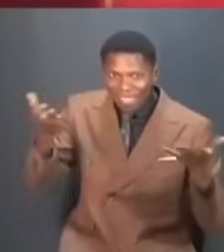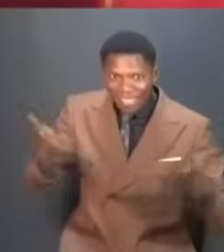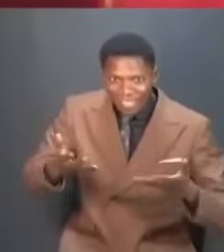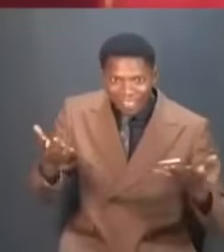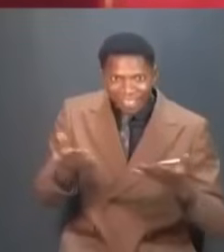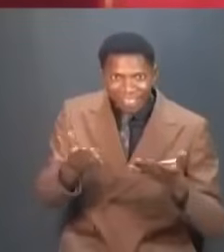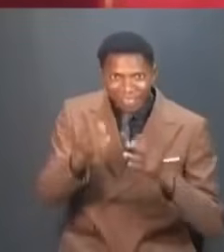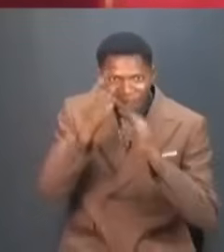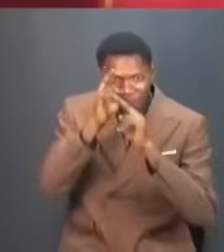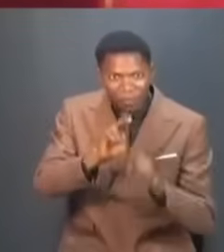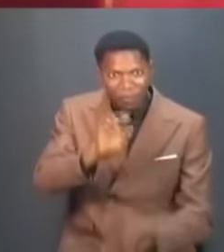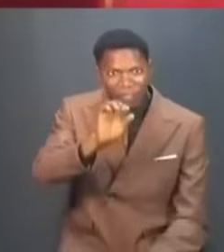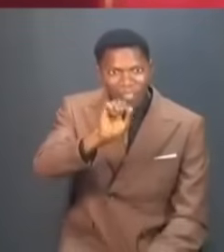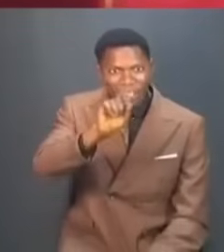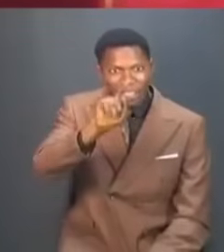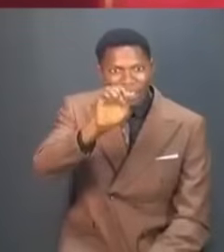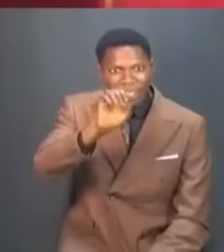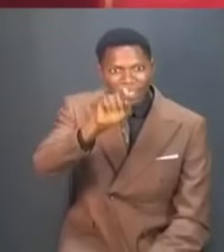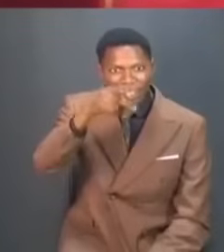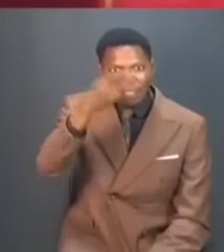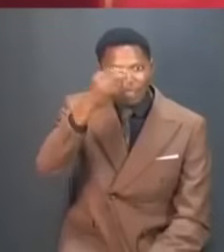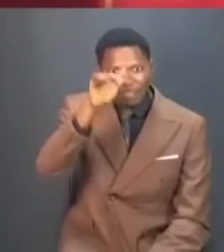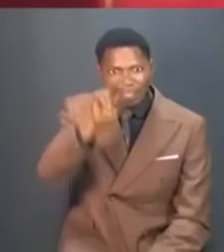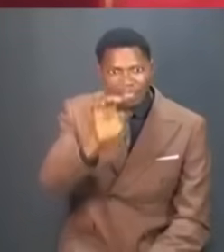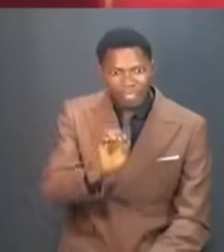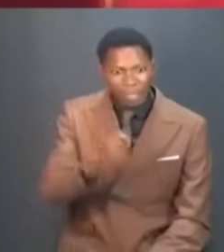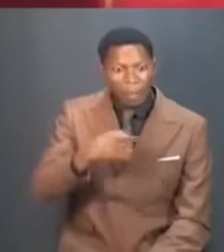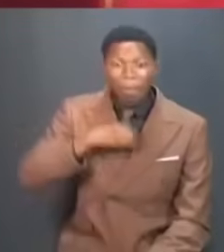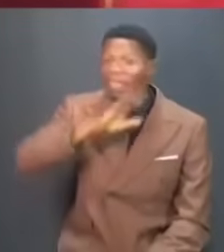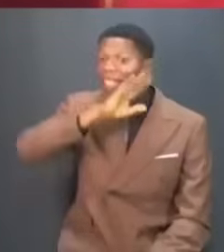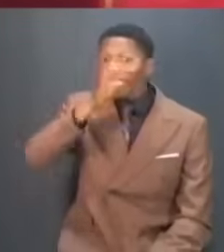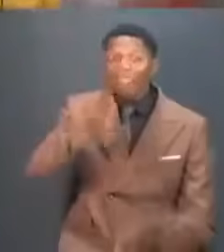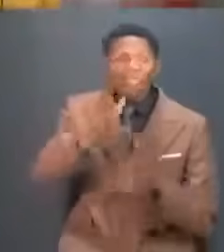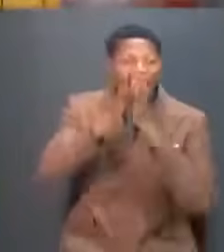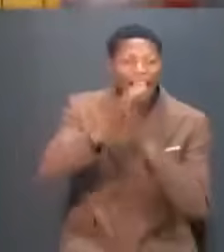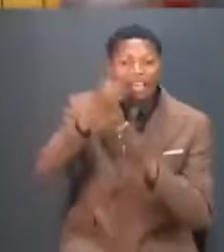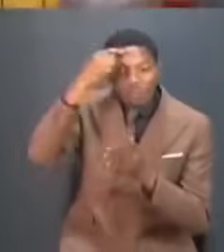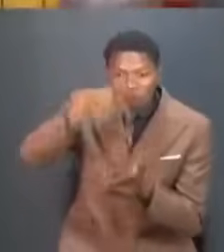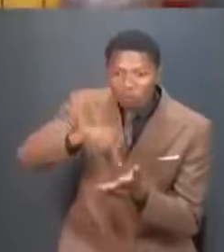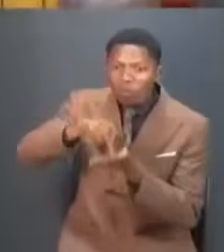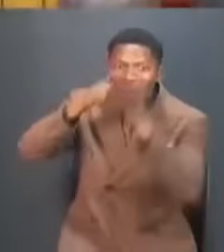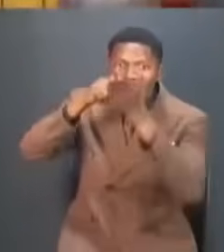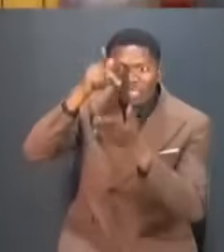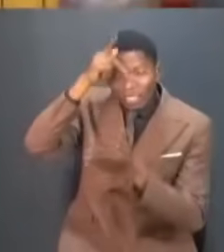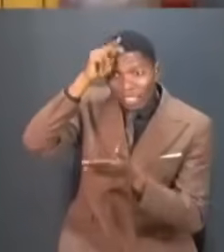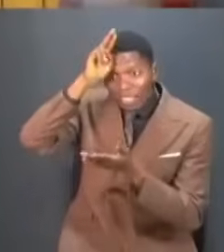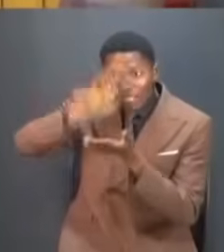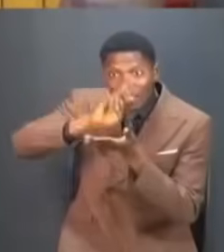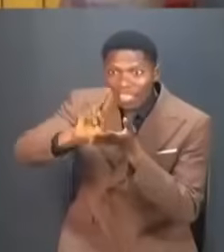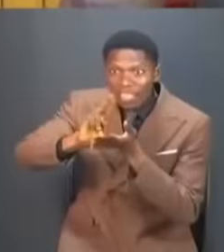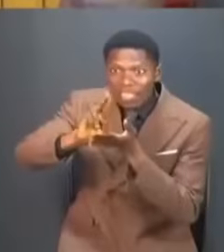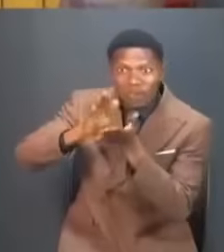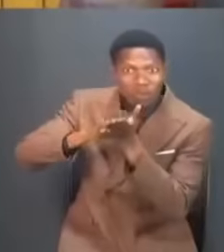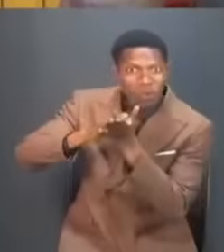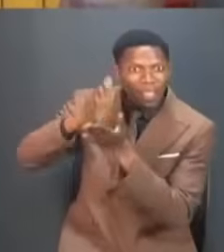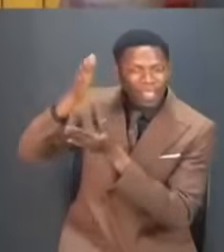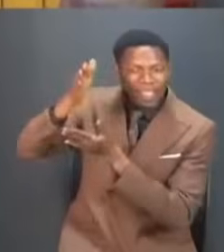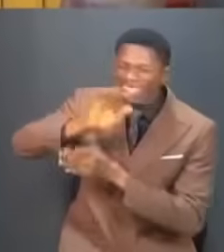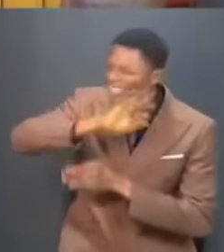Stephen Amwai was there. I never stood for any position on KNUST campus. Never. Mr.